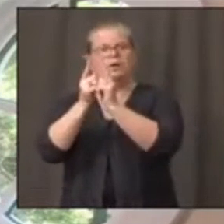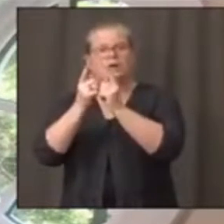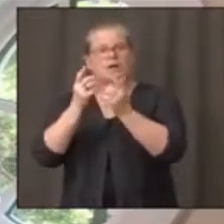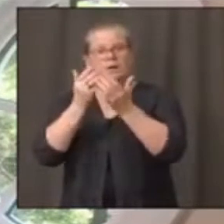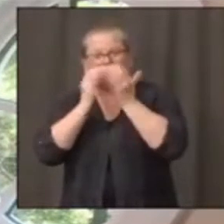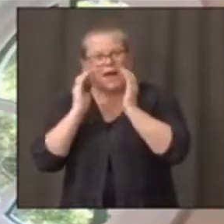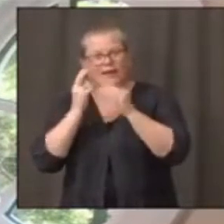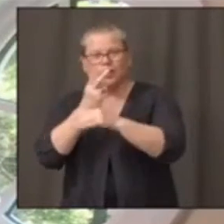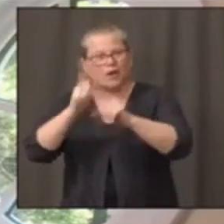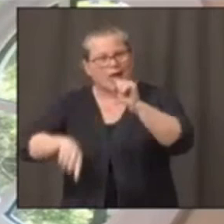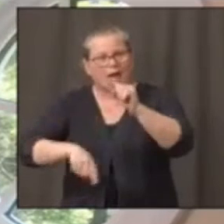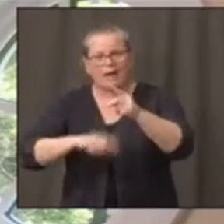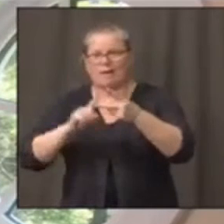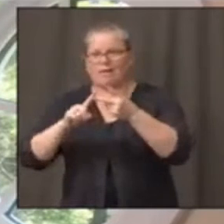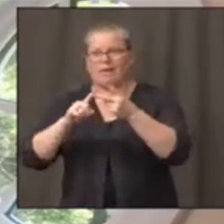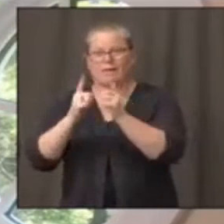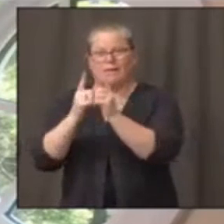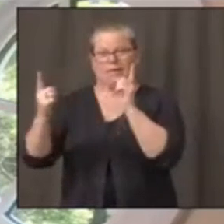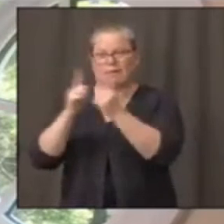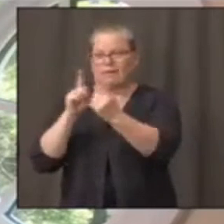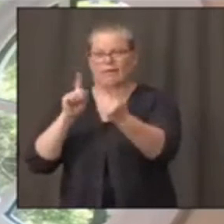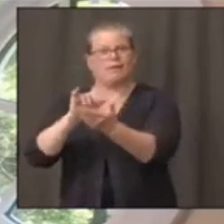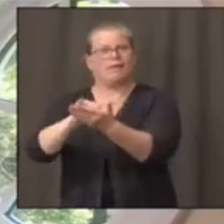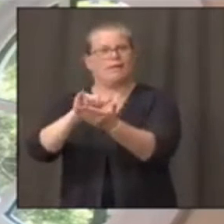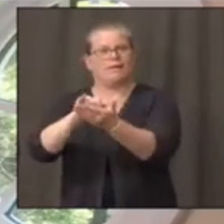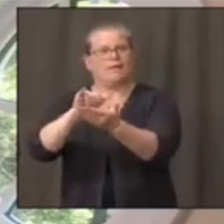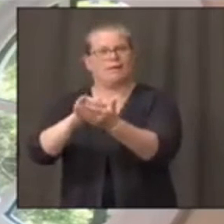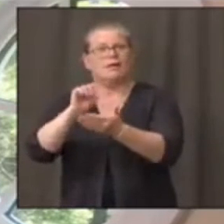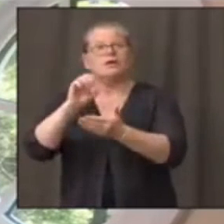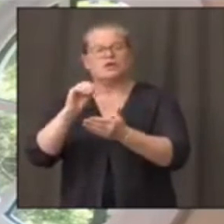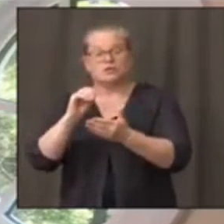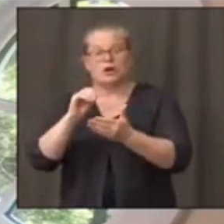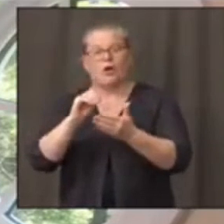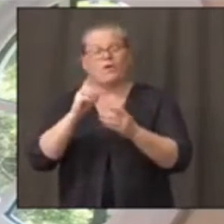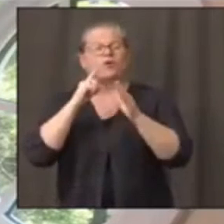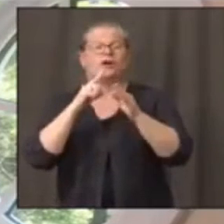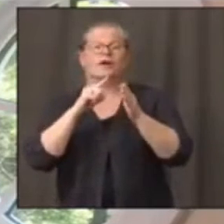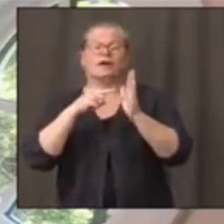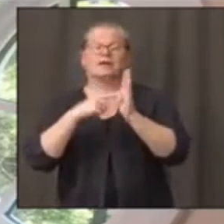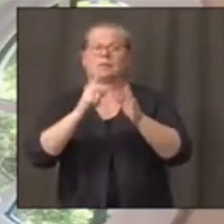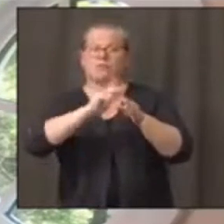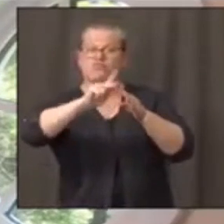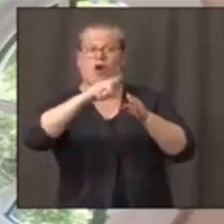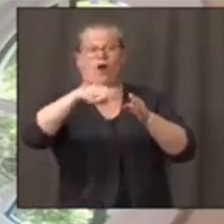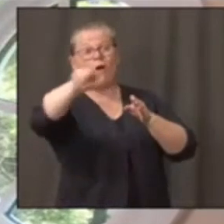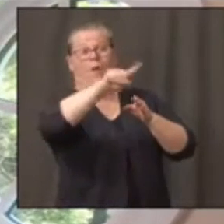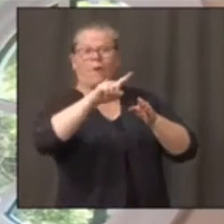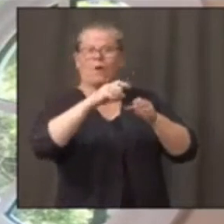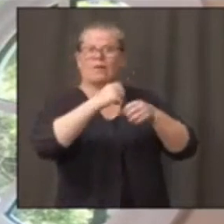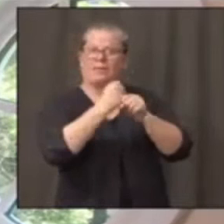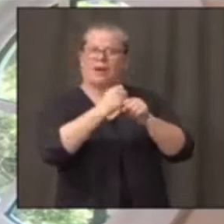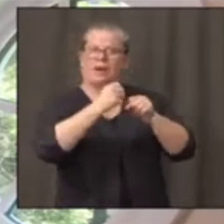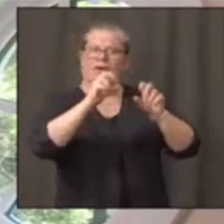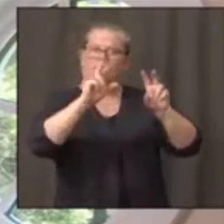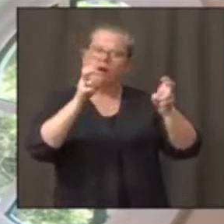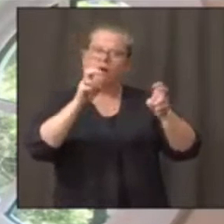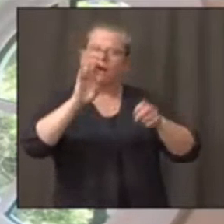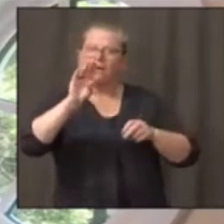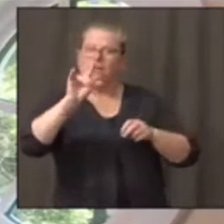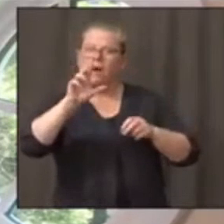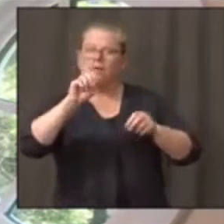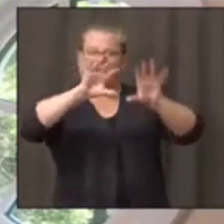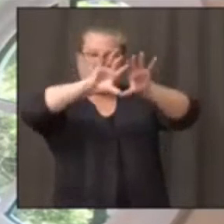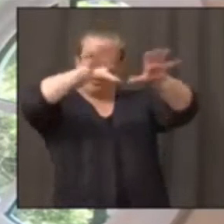so in those settings, you want to try to create a protective bubble around the athletes. And so if you look at what the pro teams are doing, they're